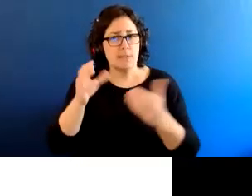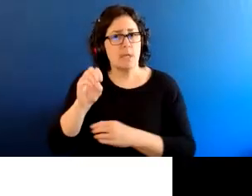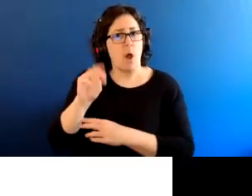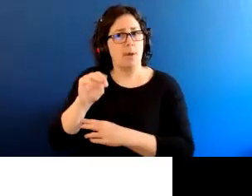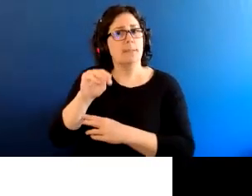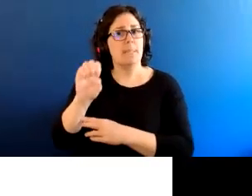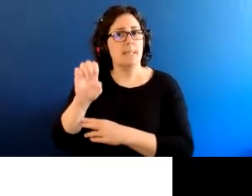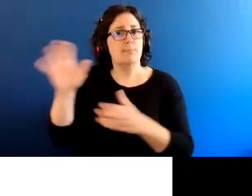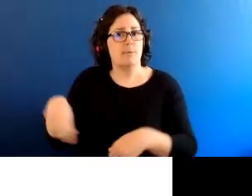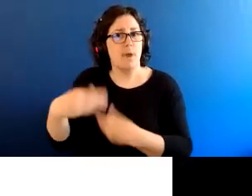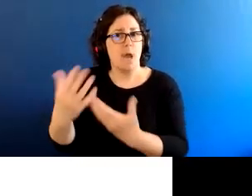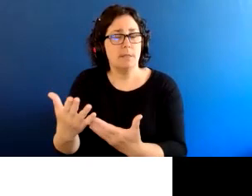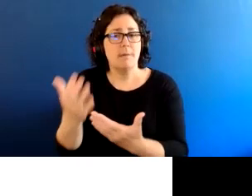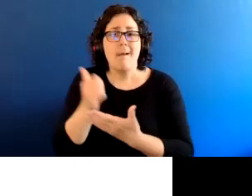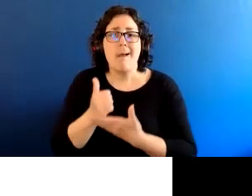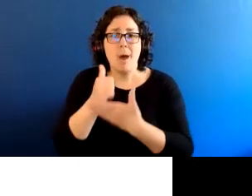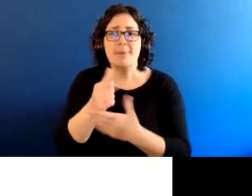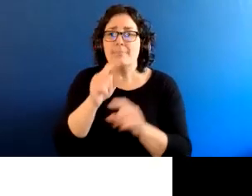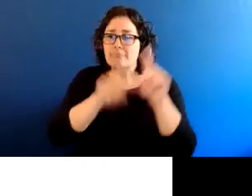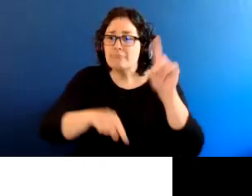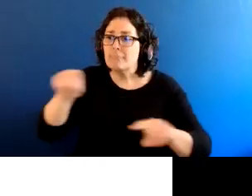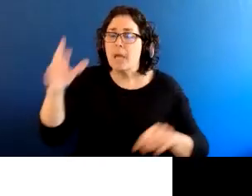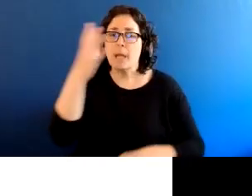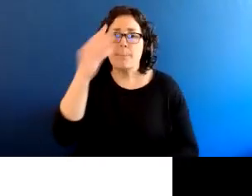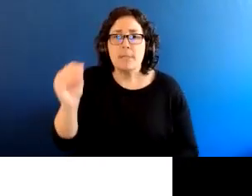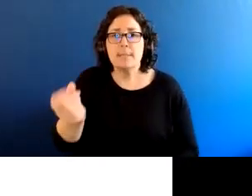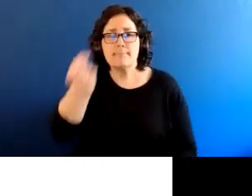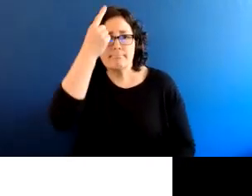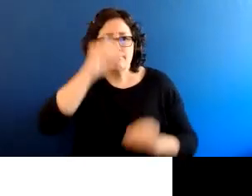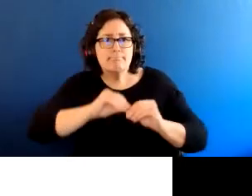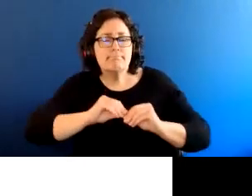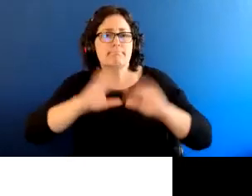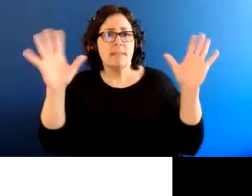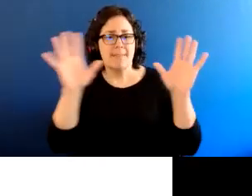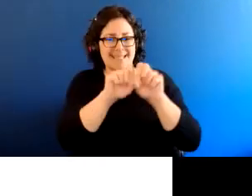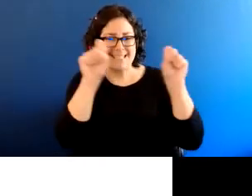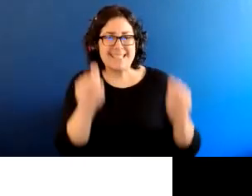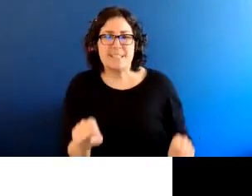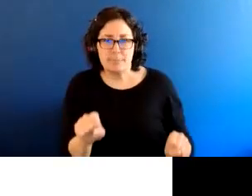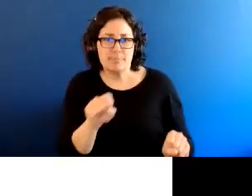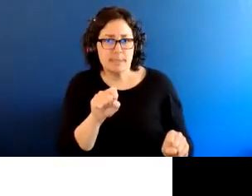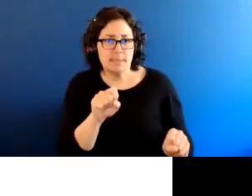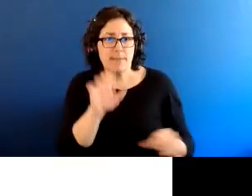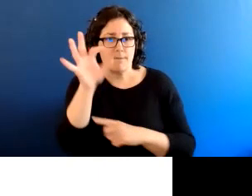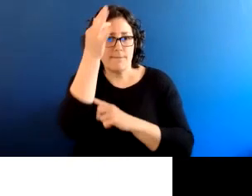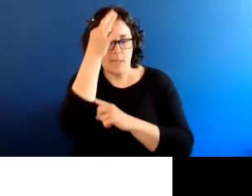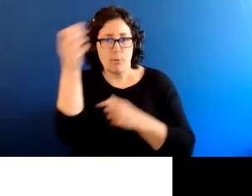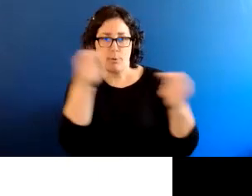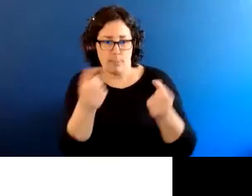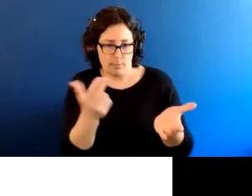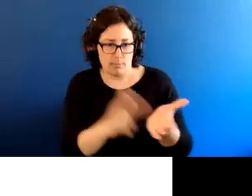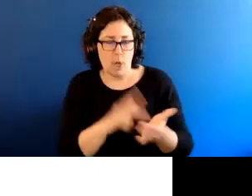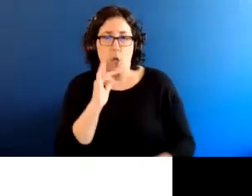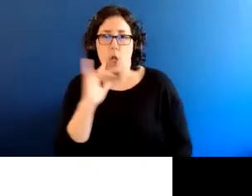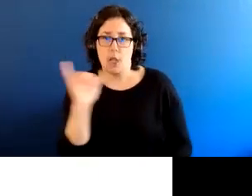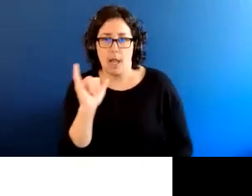provides in helping companies better understand the systems that federal procurement have. So we're